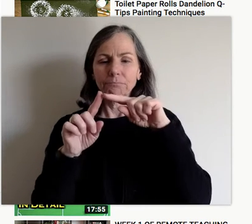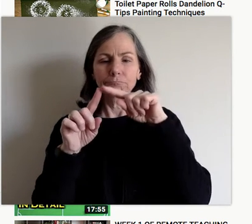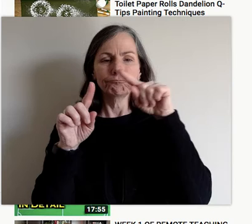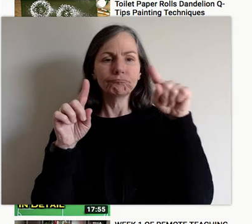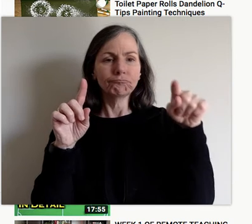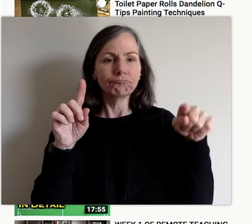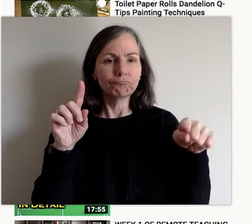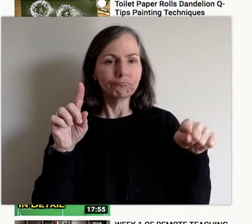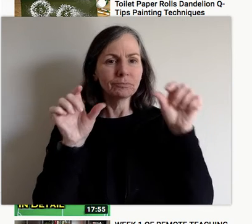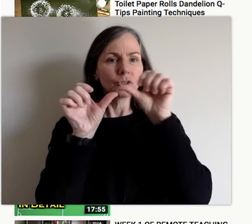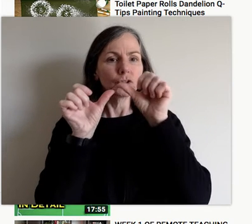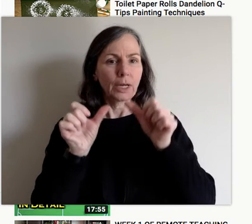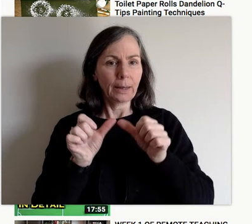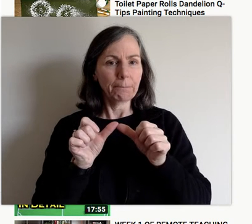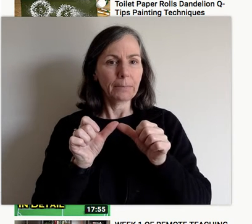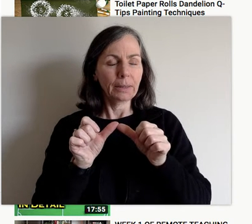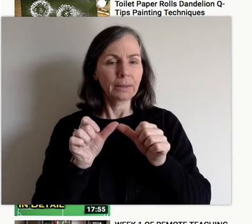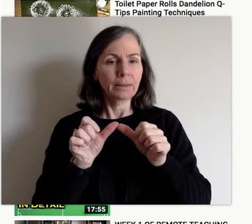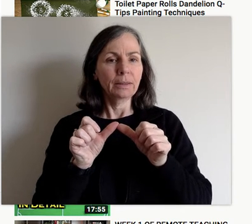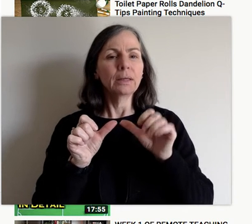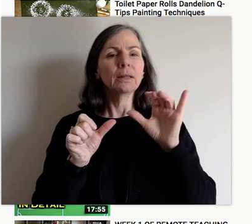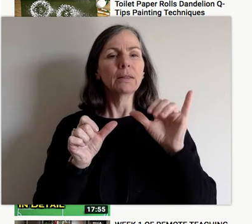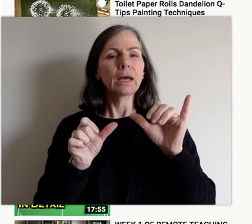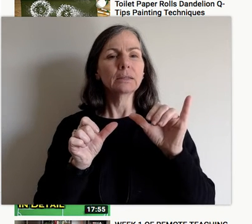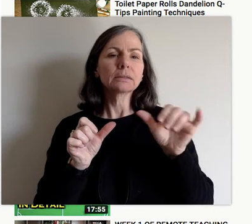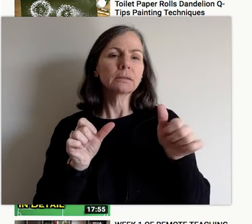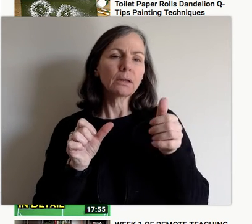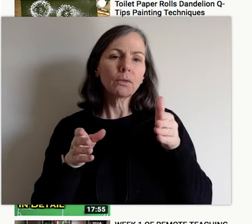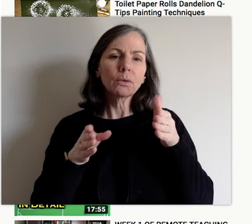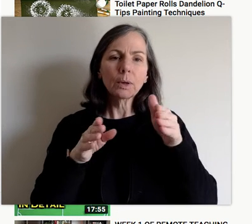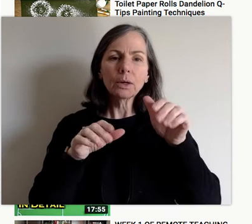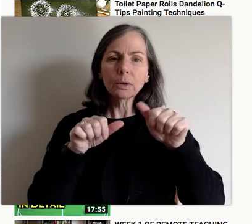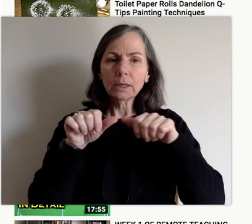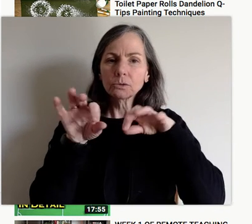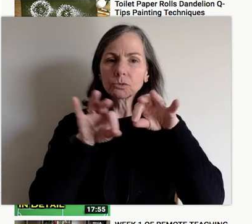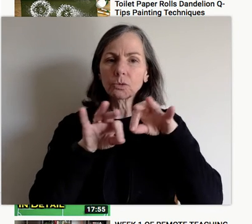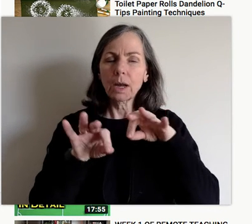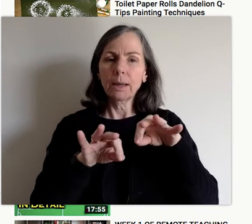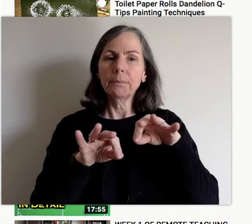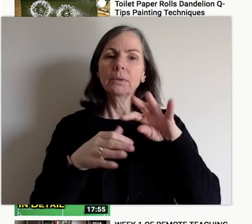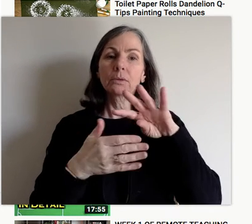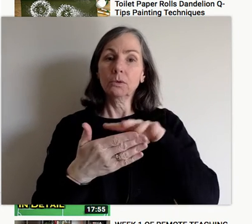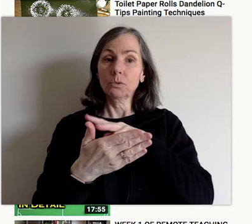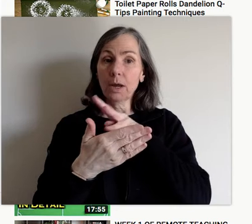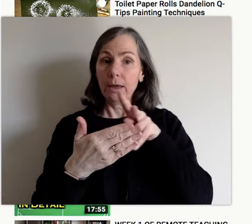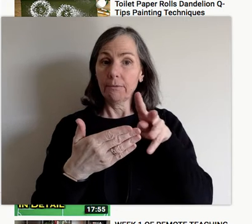And this is just another way to describe the graph of a